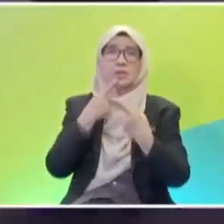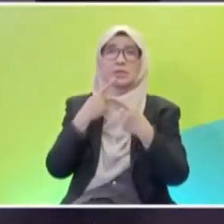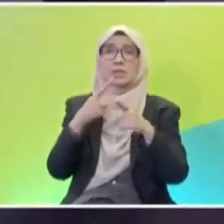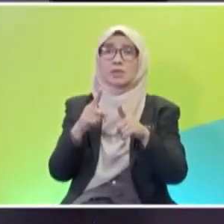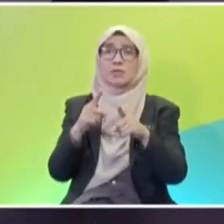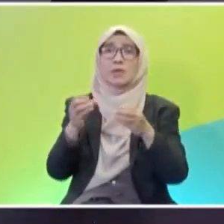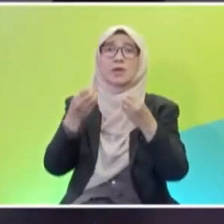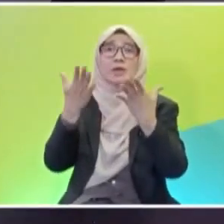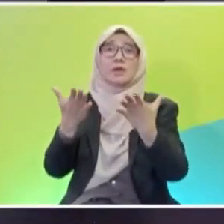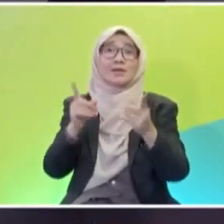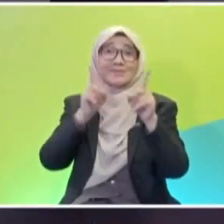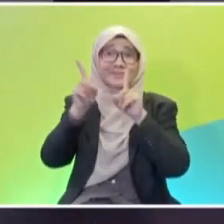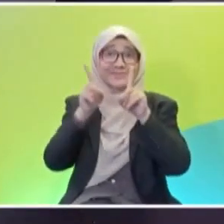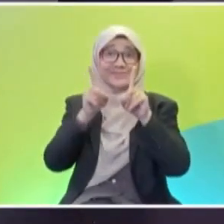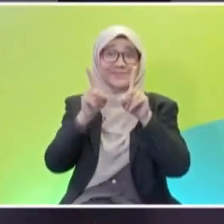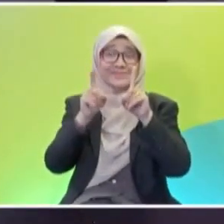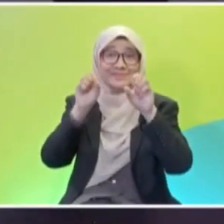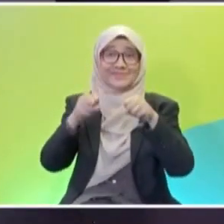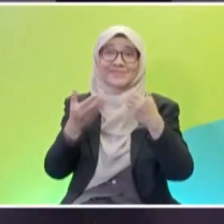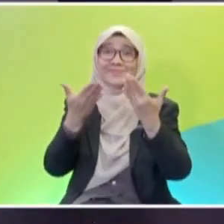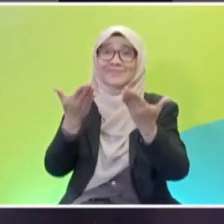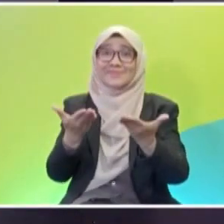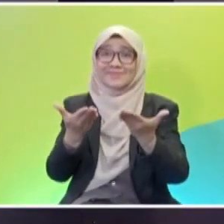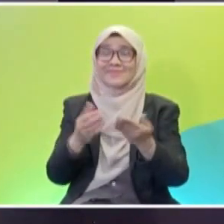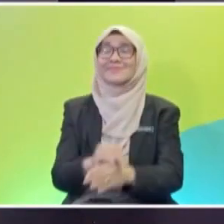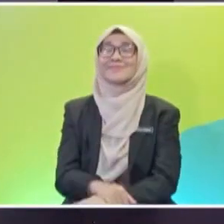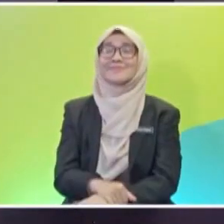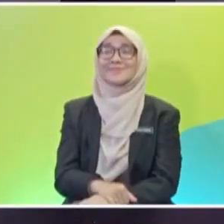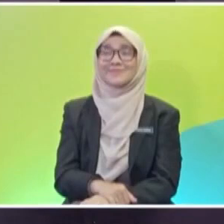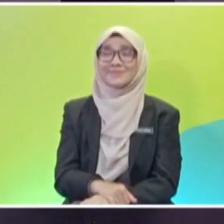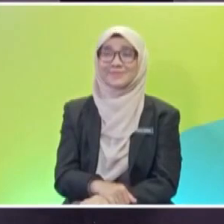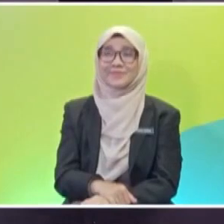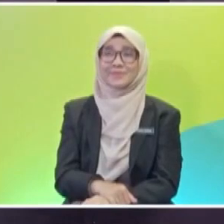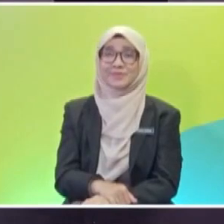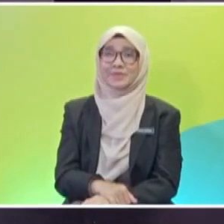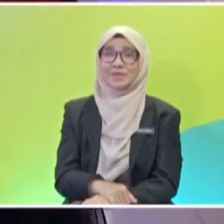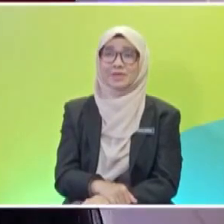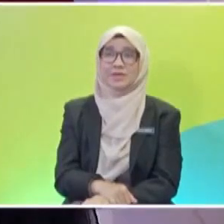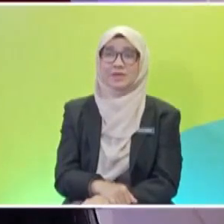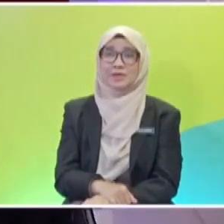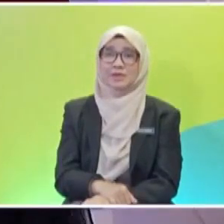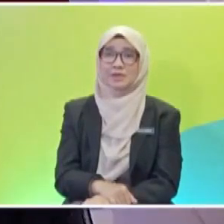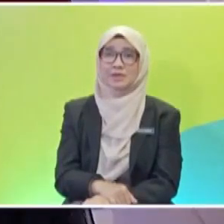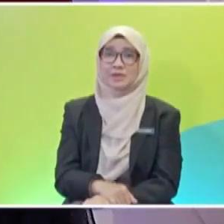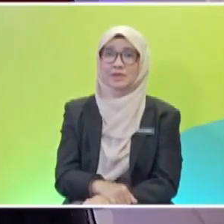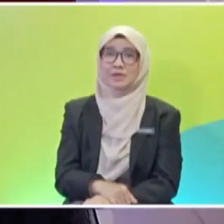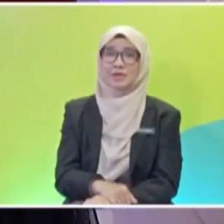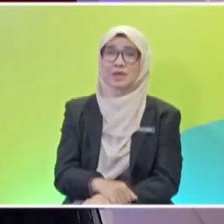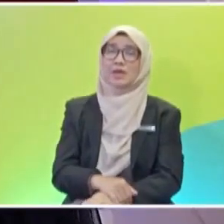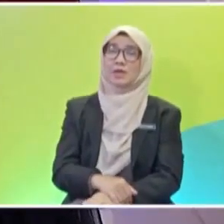To mm-hmm. be honest, you can't really quantify an achievement because right. even the smallest